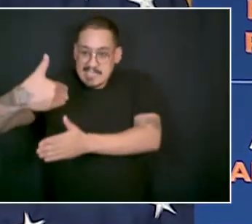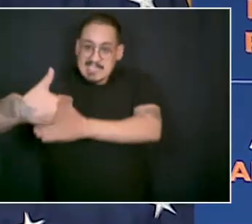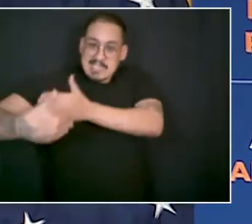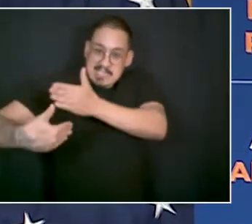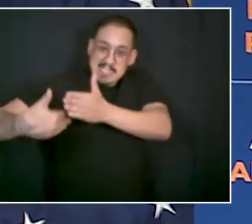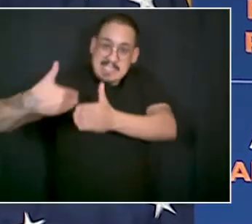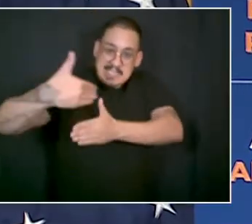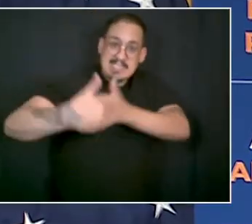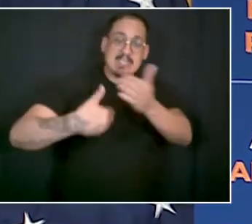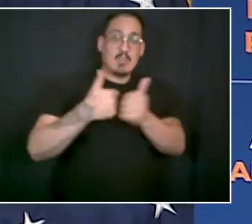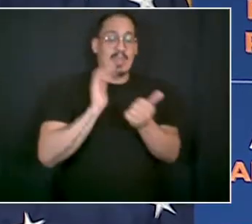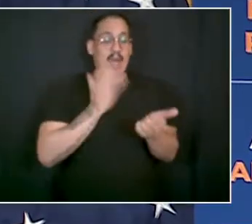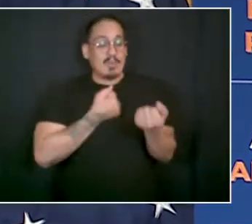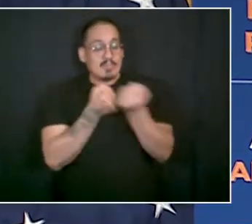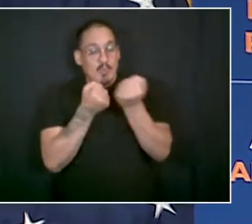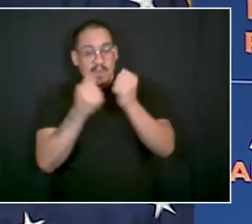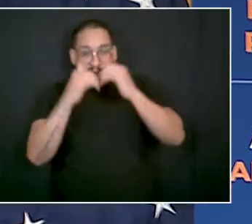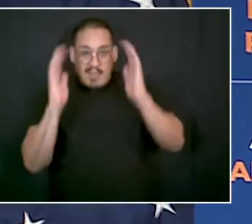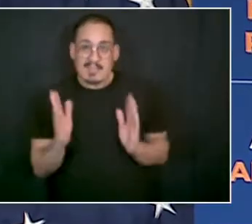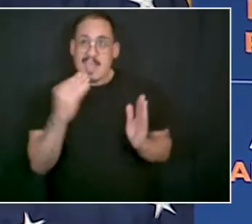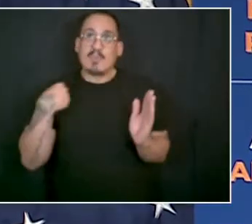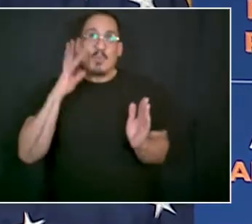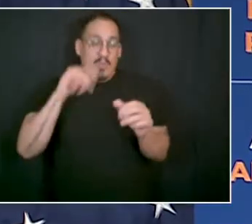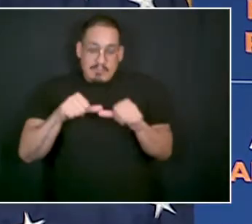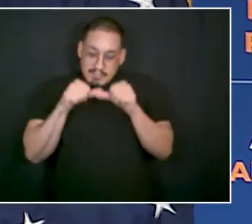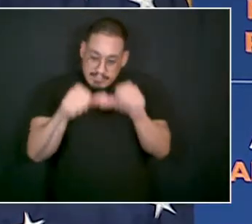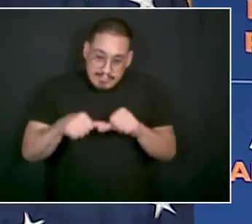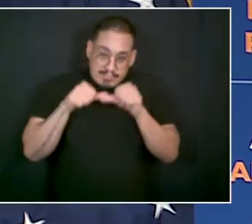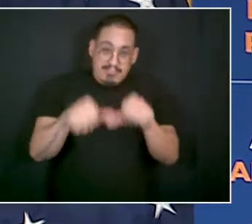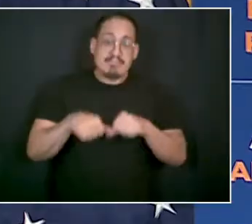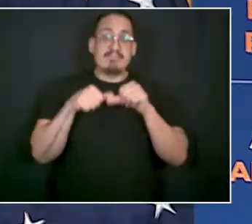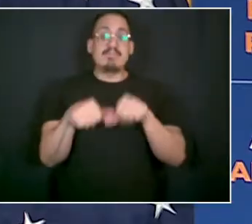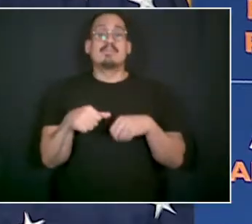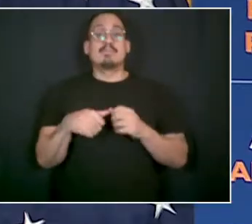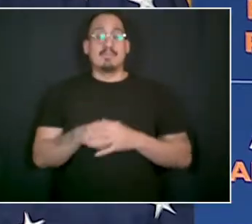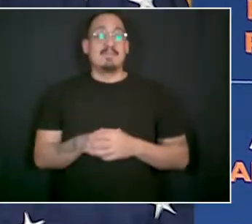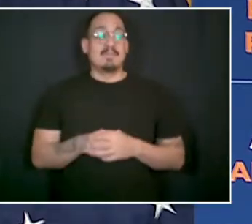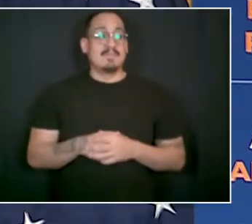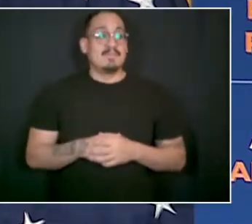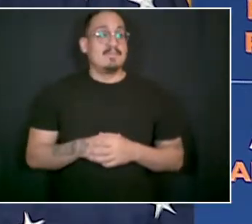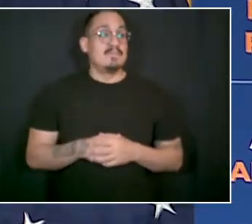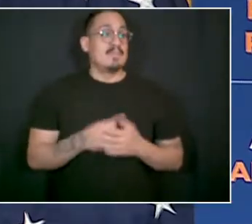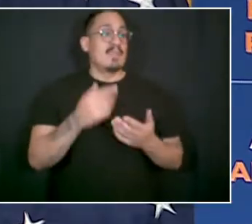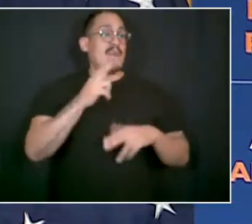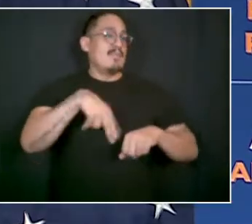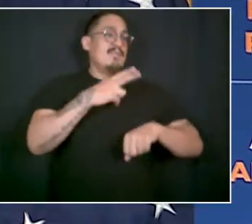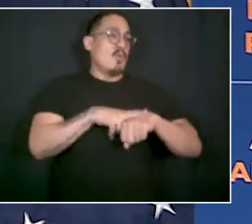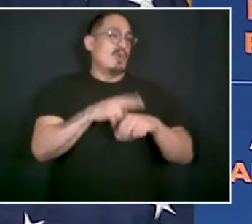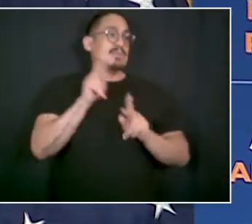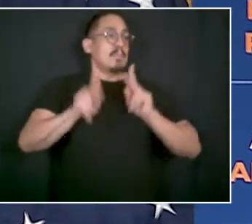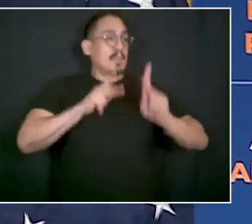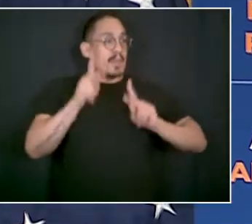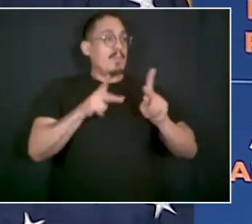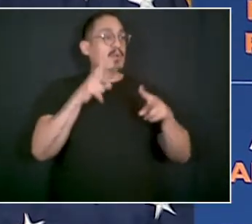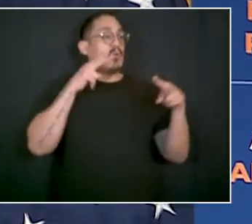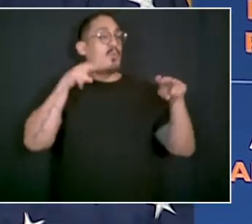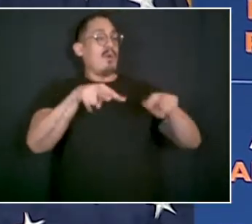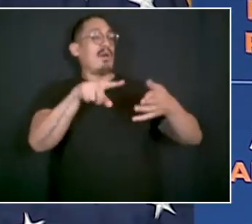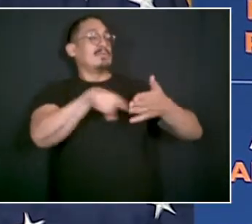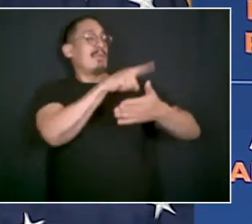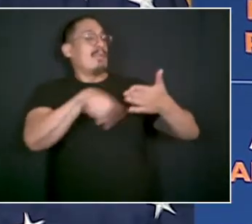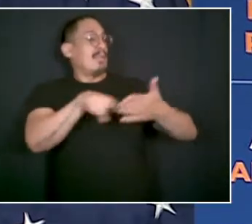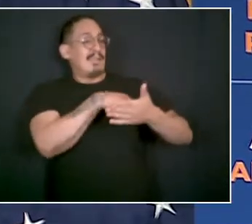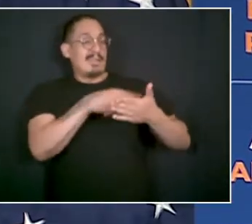supportive housing. And we're going to continue to do it. And there's those who are going to be in the bleachers attacking those of us who's on the field of this battle. And